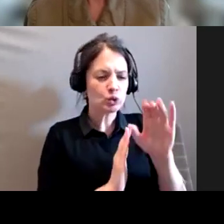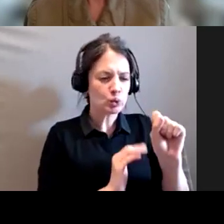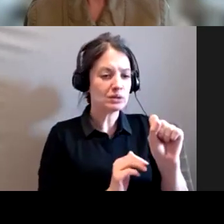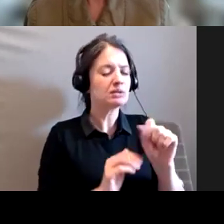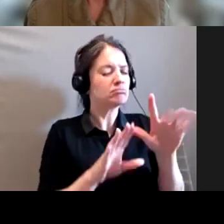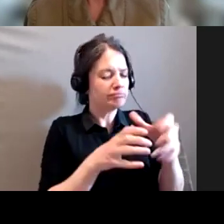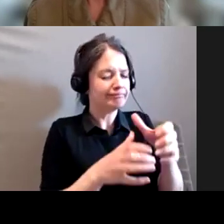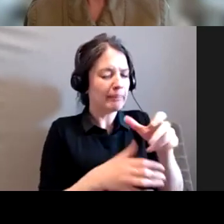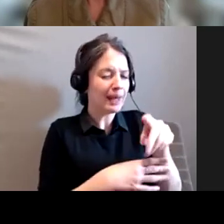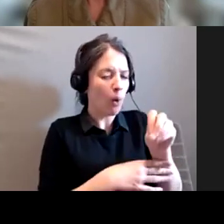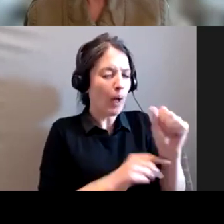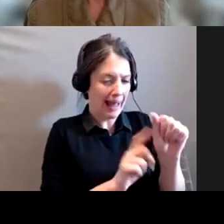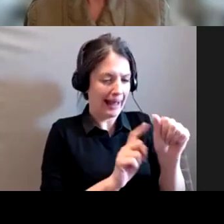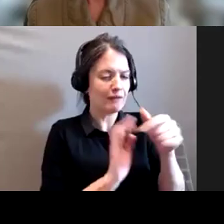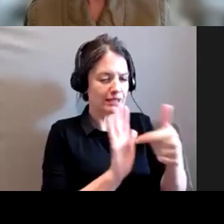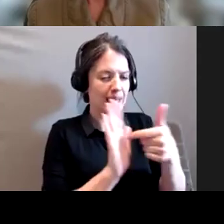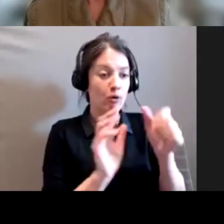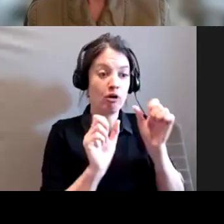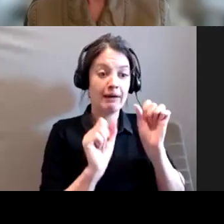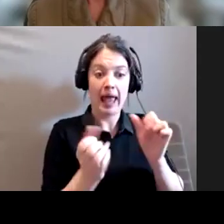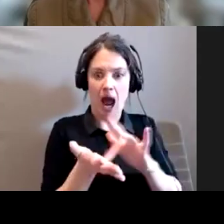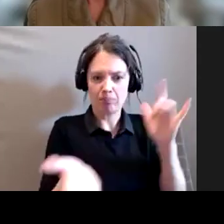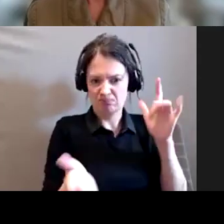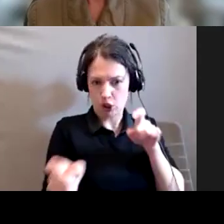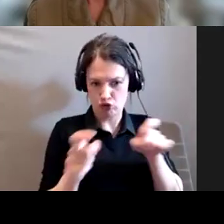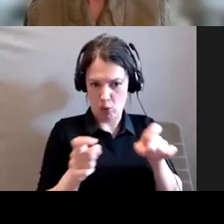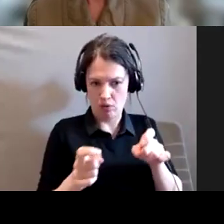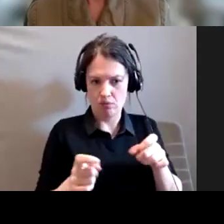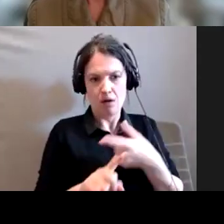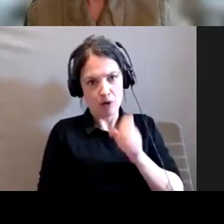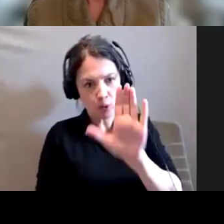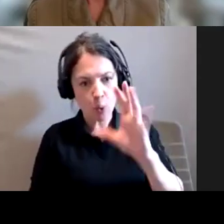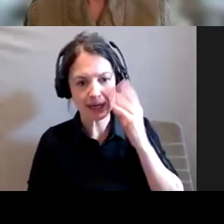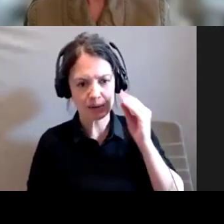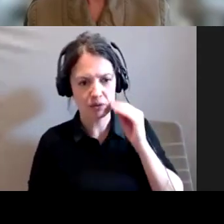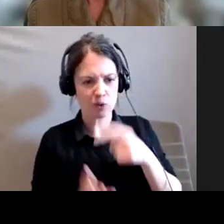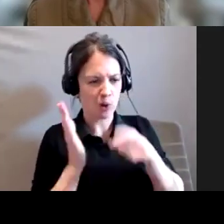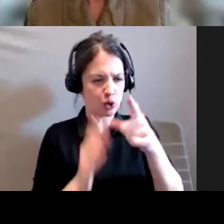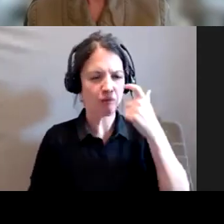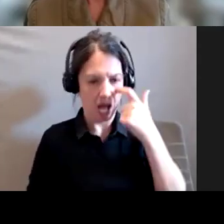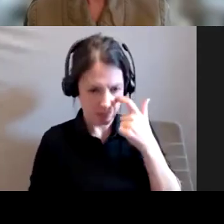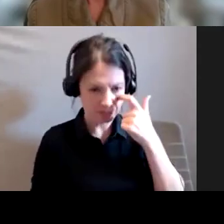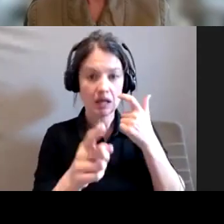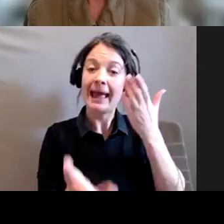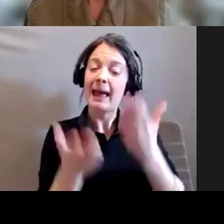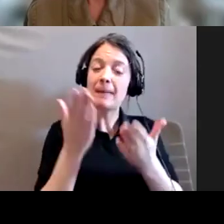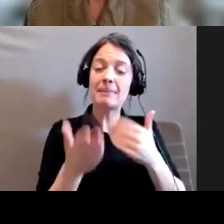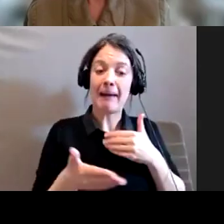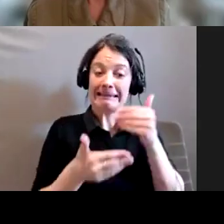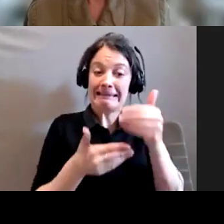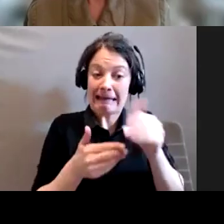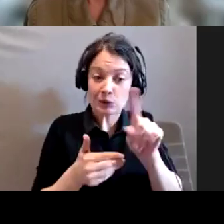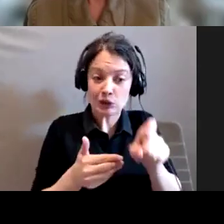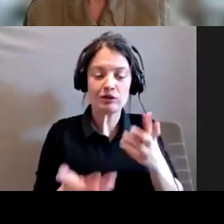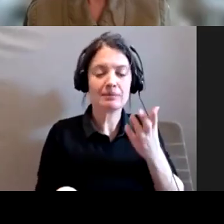control based on what you see on the front lines. And then maybe as a follow-up question, I would love to hear about